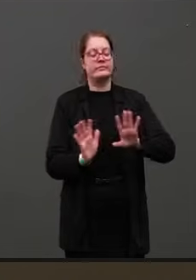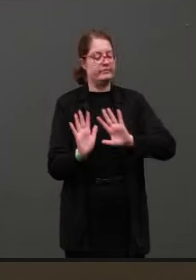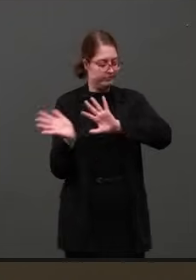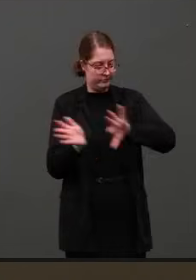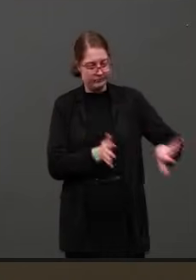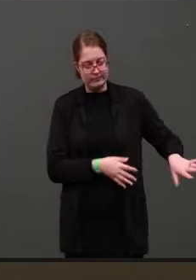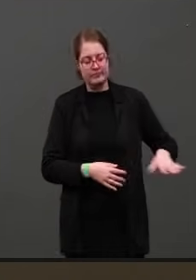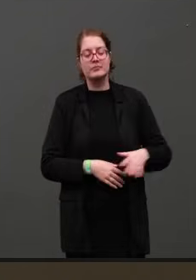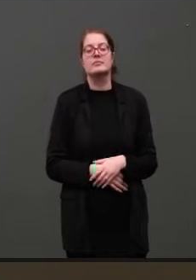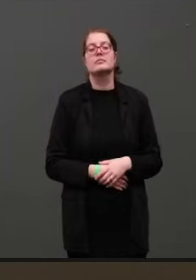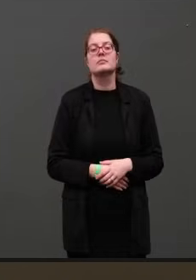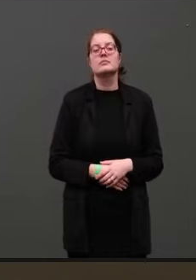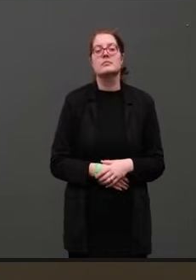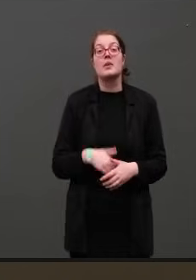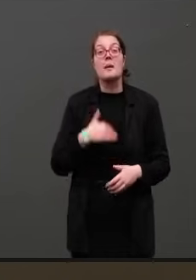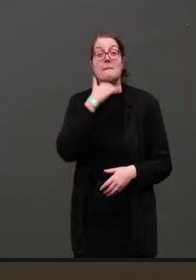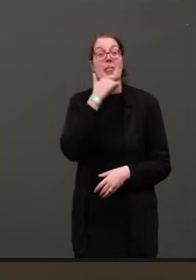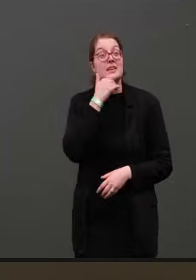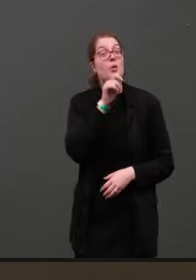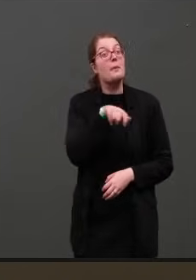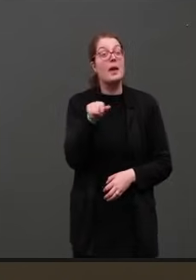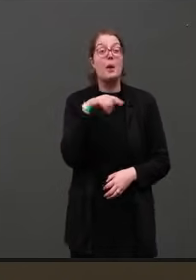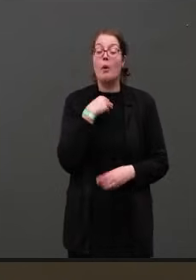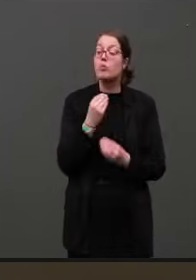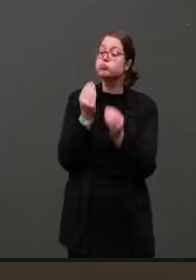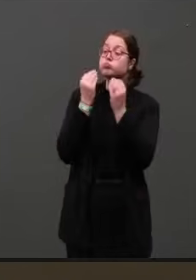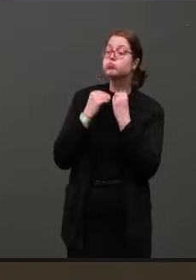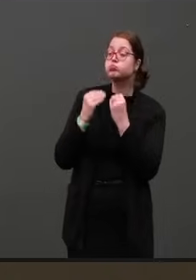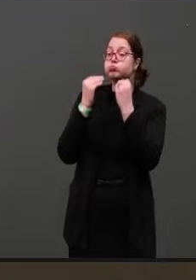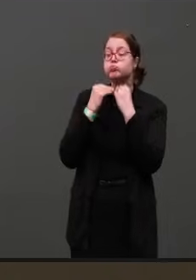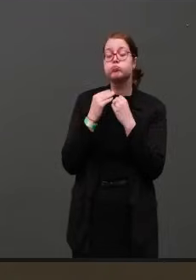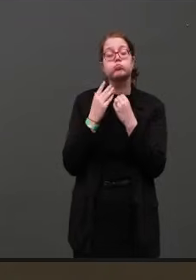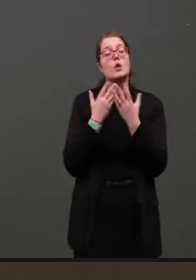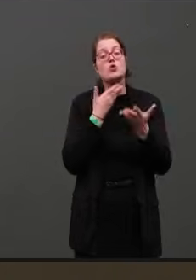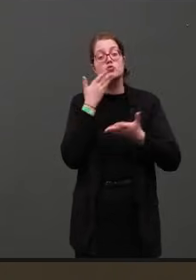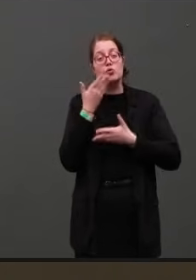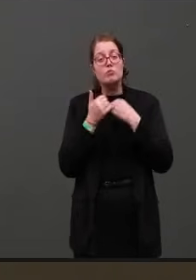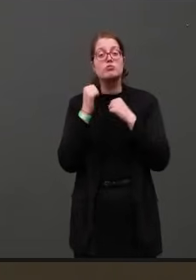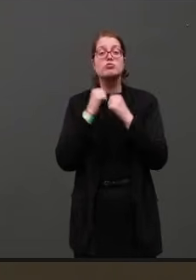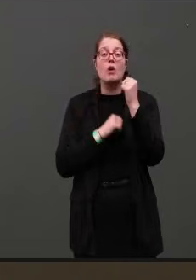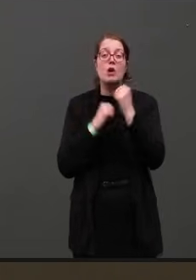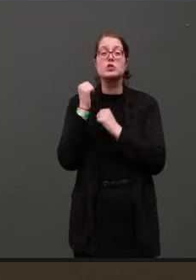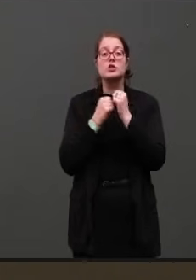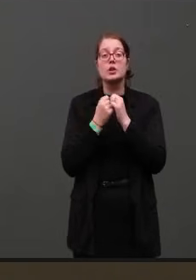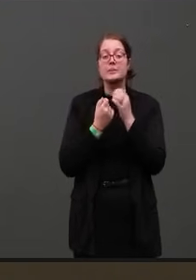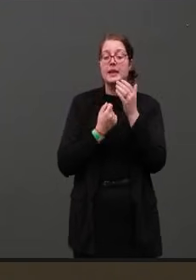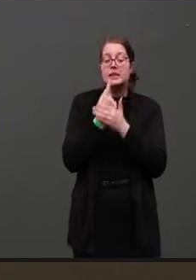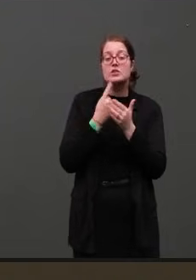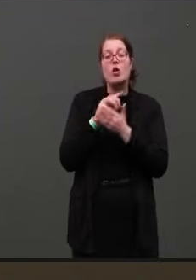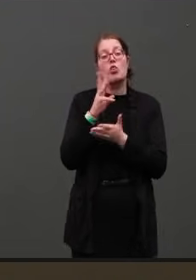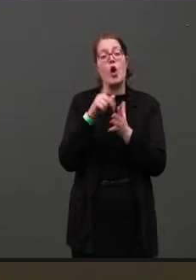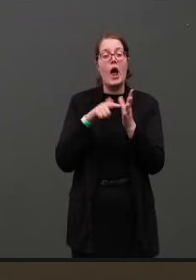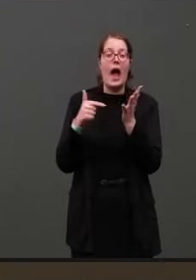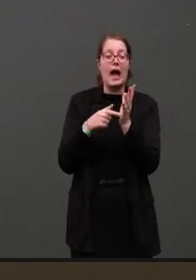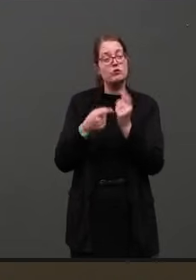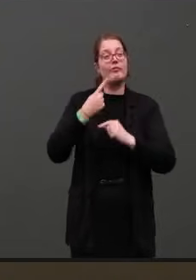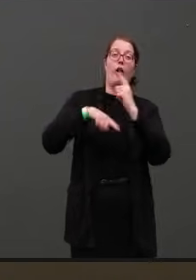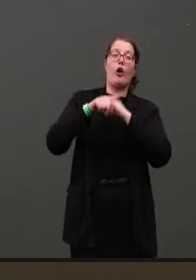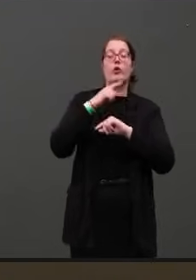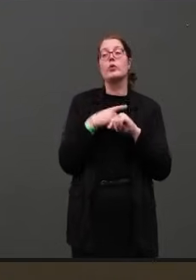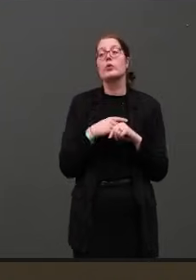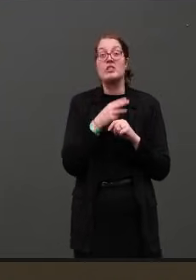of people out there who will teach you about story structure and inciting incidents and third act reversals. Some of them even know what they're talking